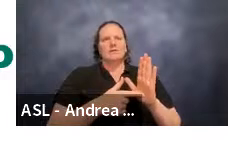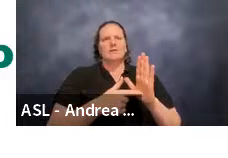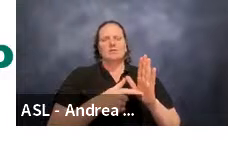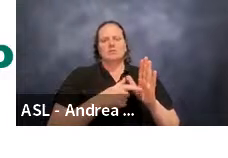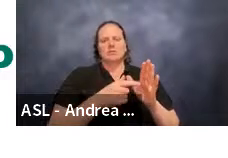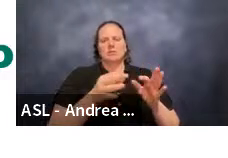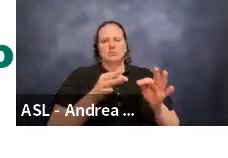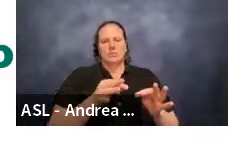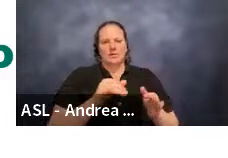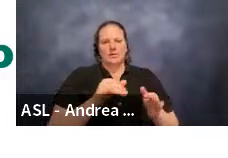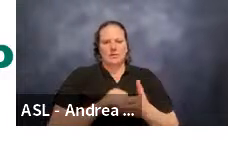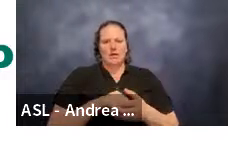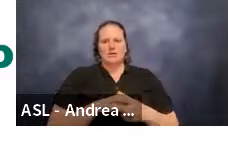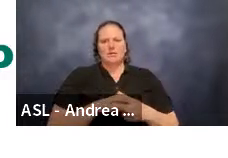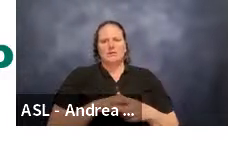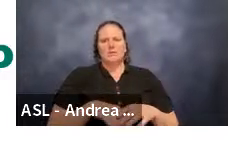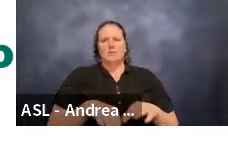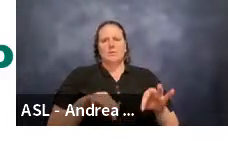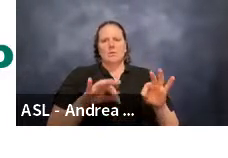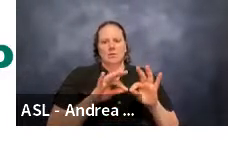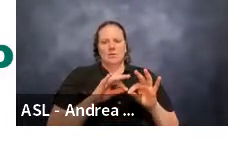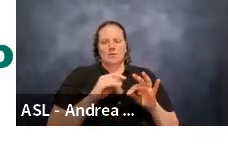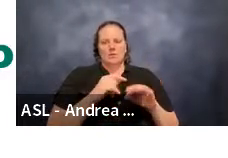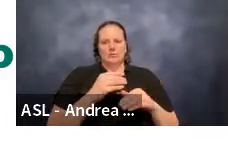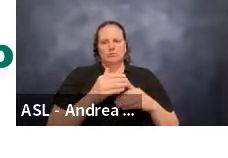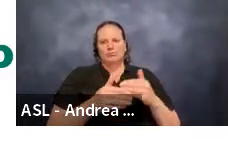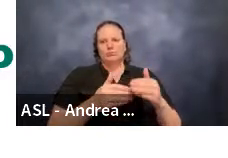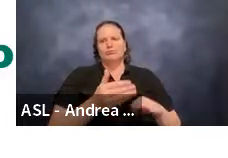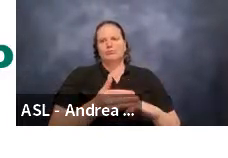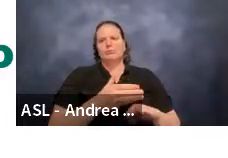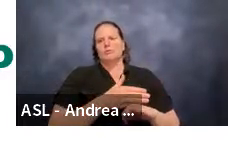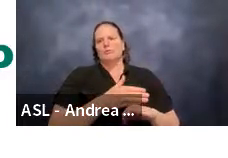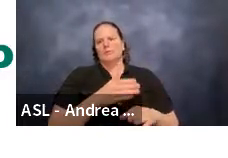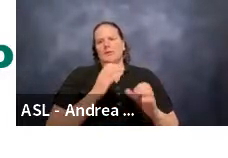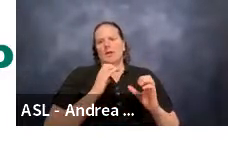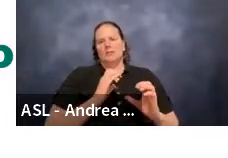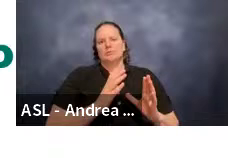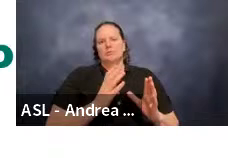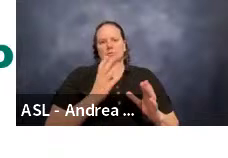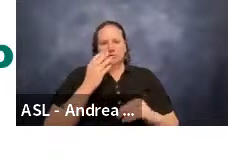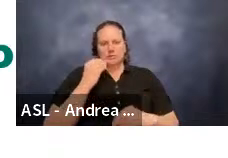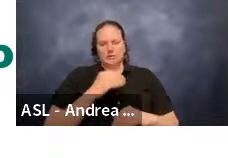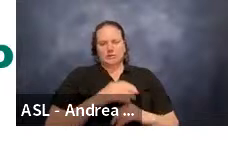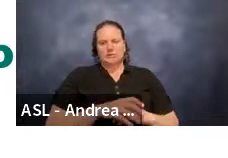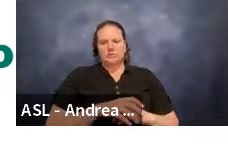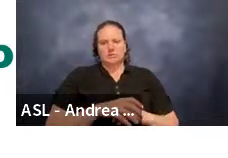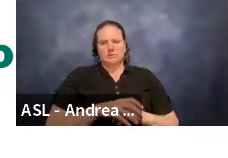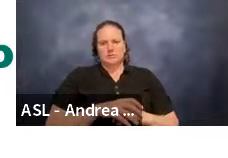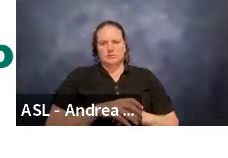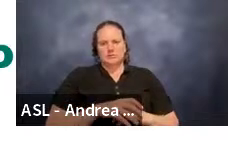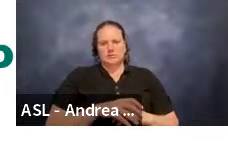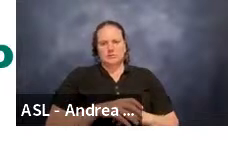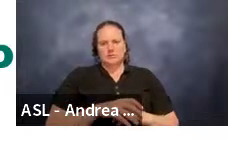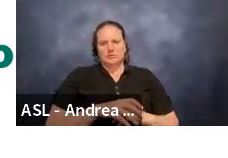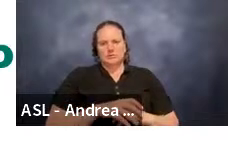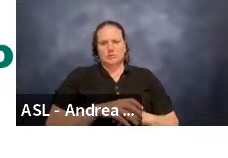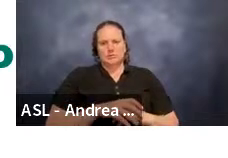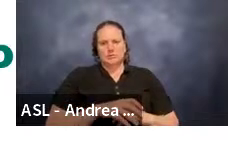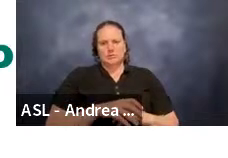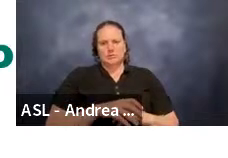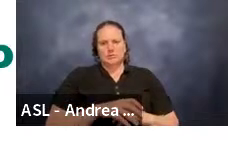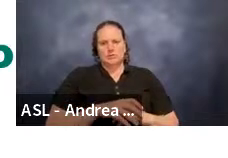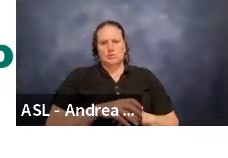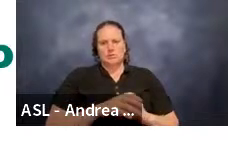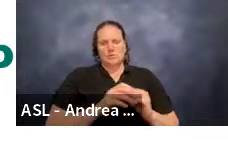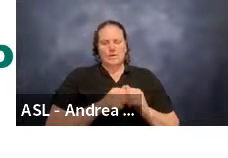it is an important step on improving our customers' experience with our back office, but we